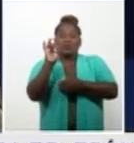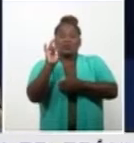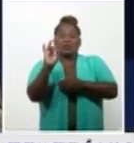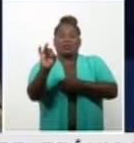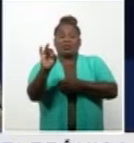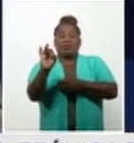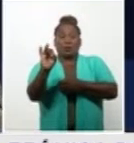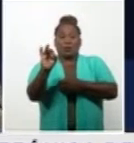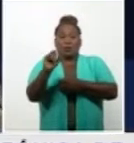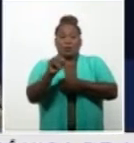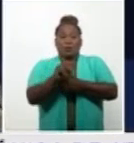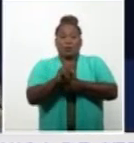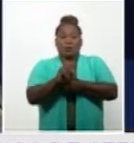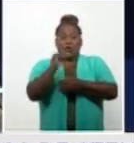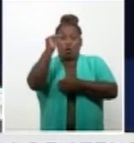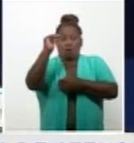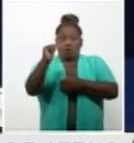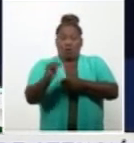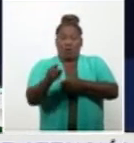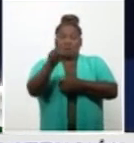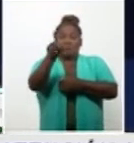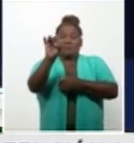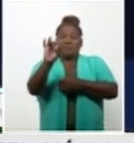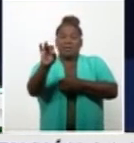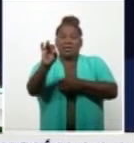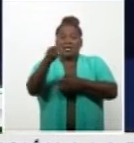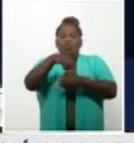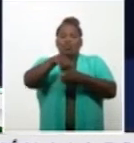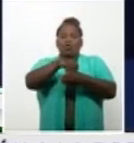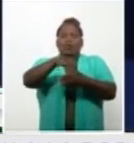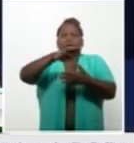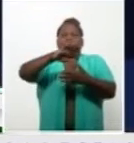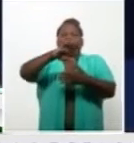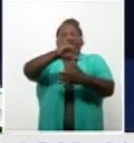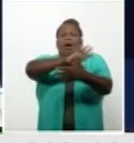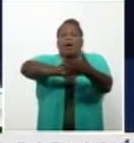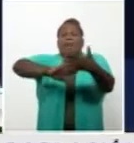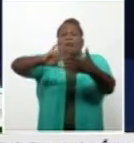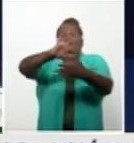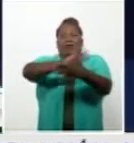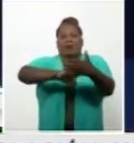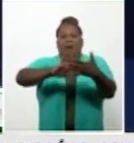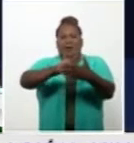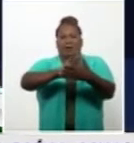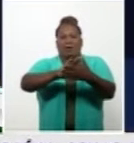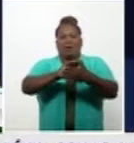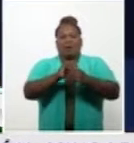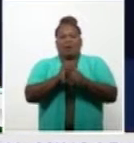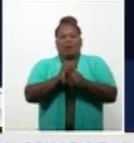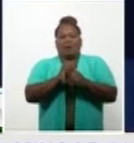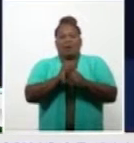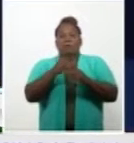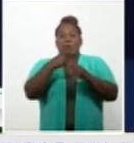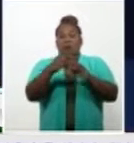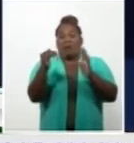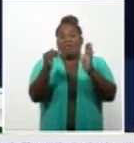and Cuba has 3.93 on the 17th place.